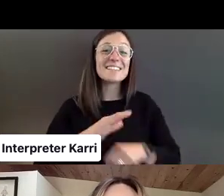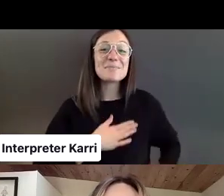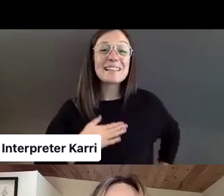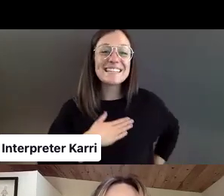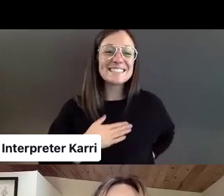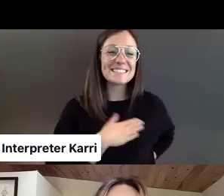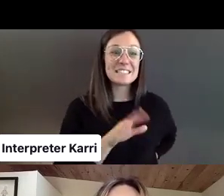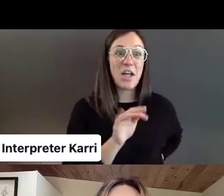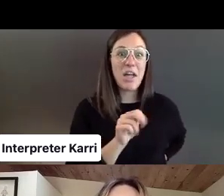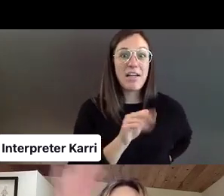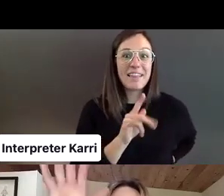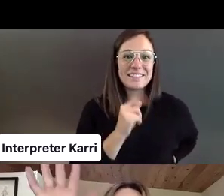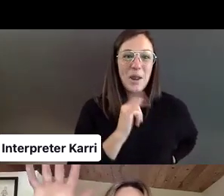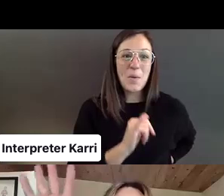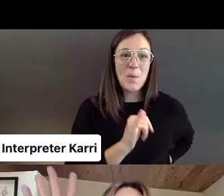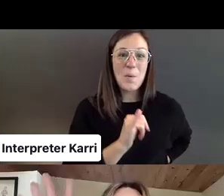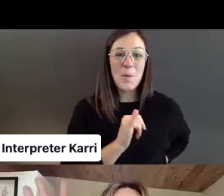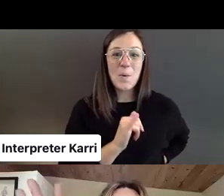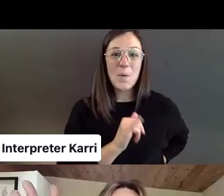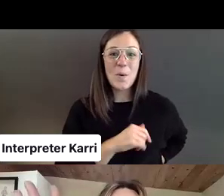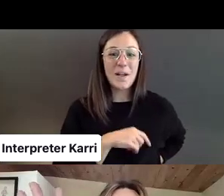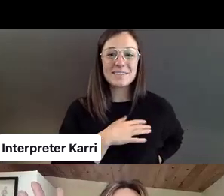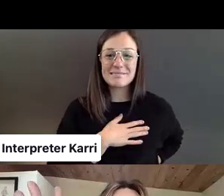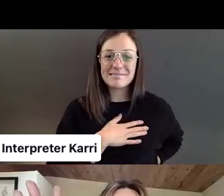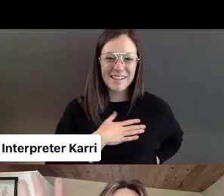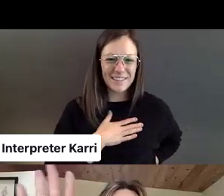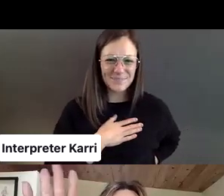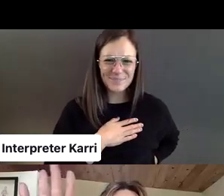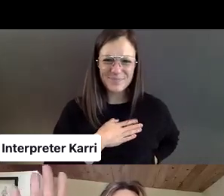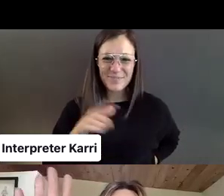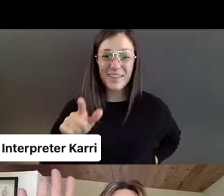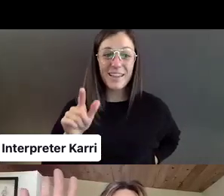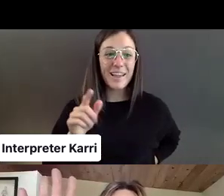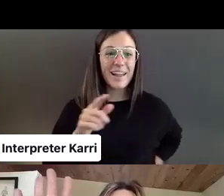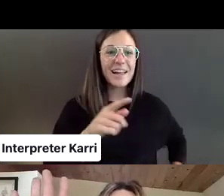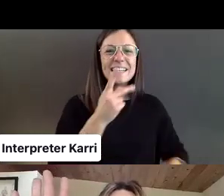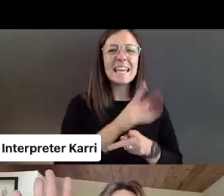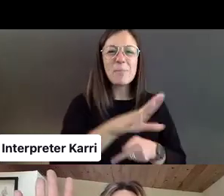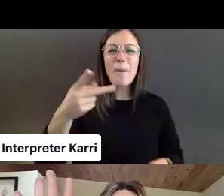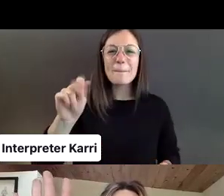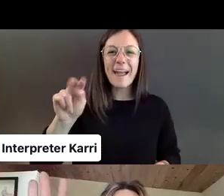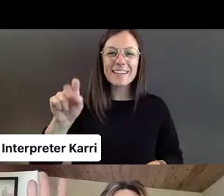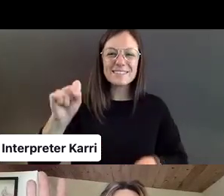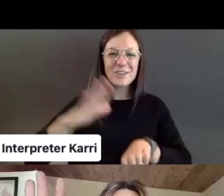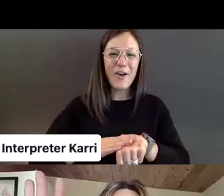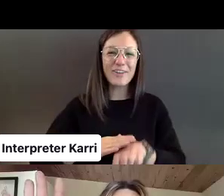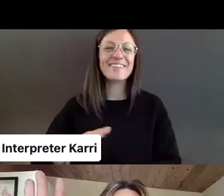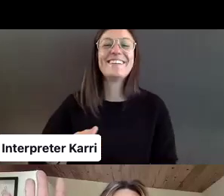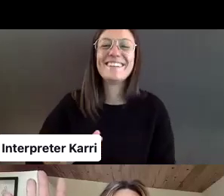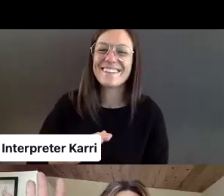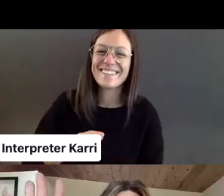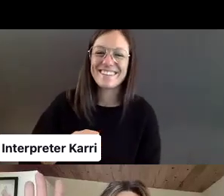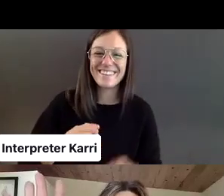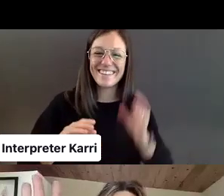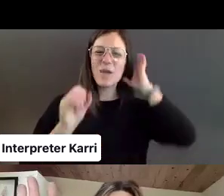Ooh. Yeah. I have Fun. a Your knickers response. on. Keep your neck. Yeah, there's so many raised hands. Okay, we'll get to all of Or you.